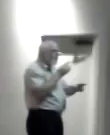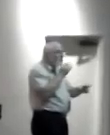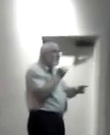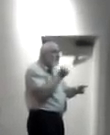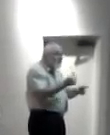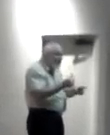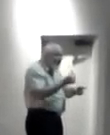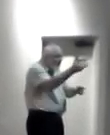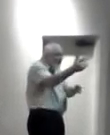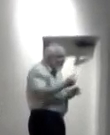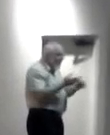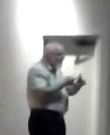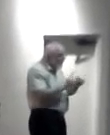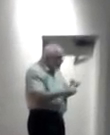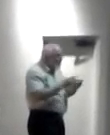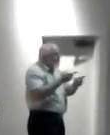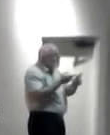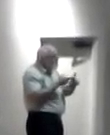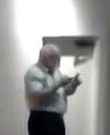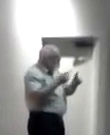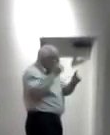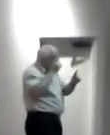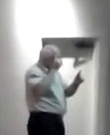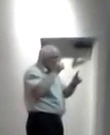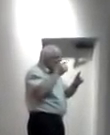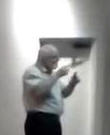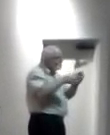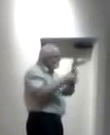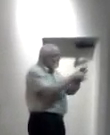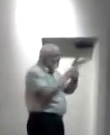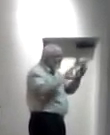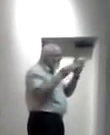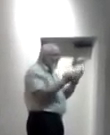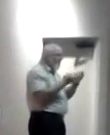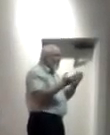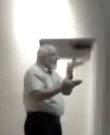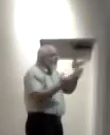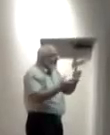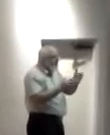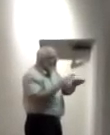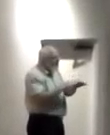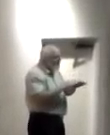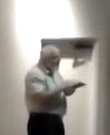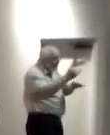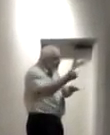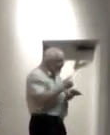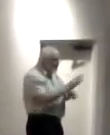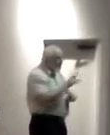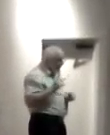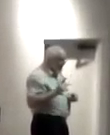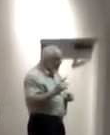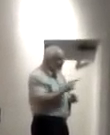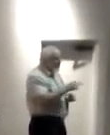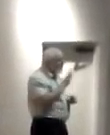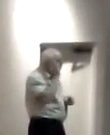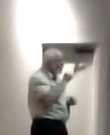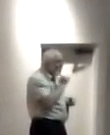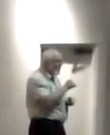your friends or your brothers or your relatives or your rich neighbors, in case they may invite you in return and you would